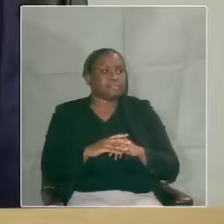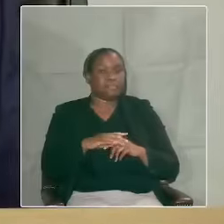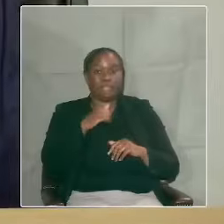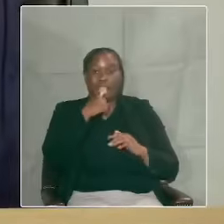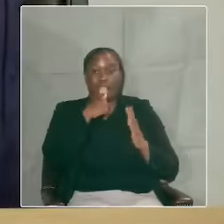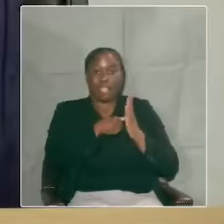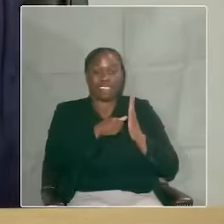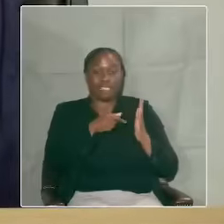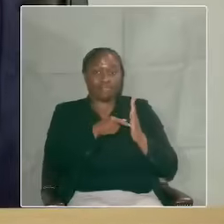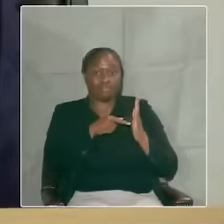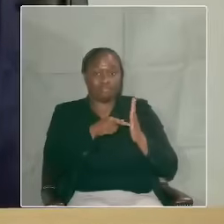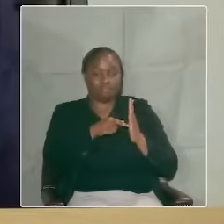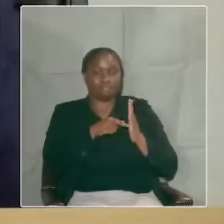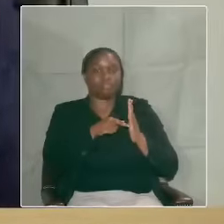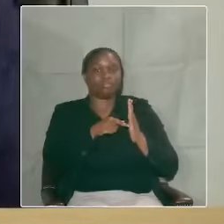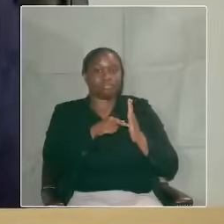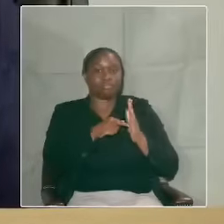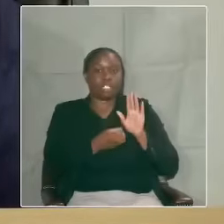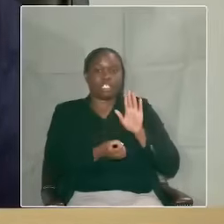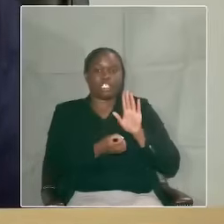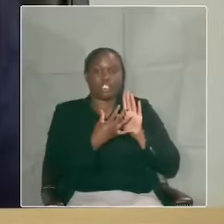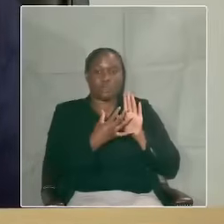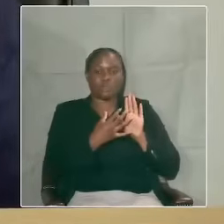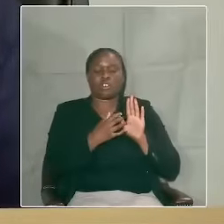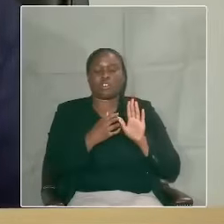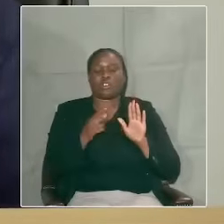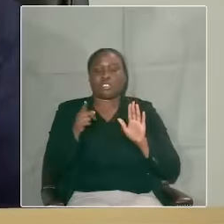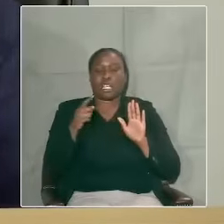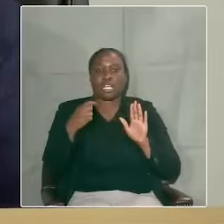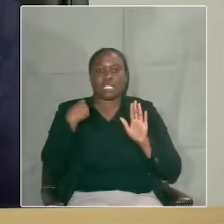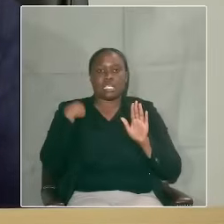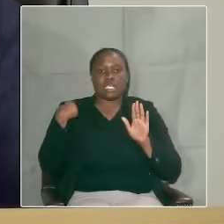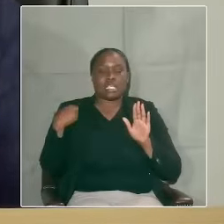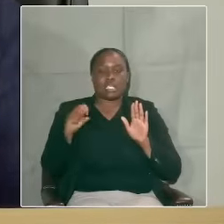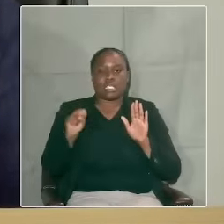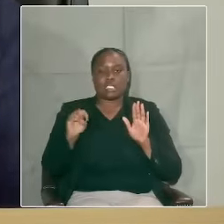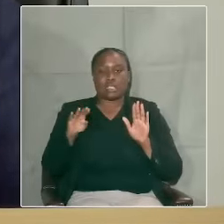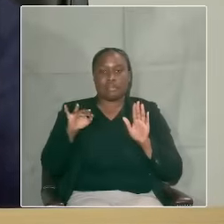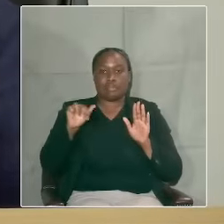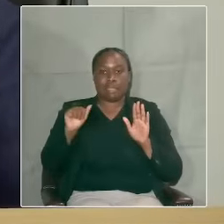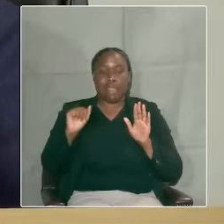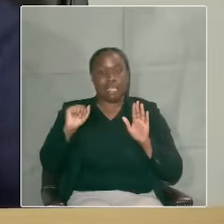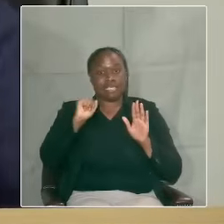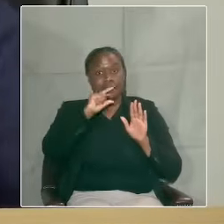This letter was issued under General Sibia's name